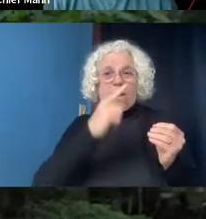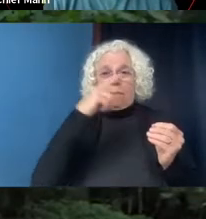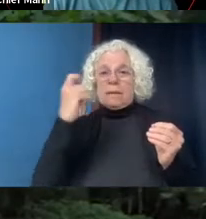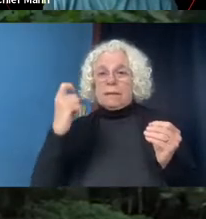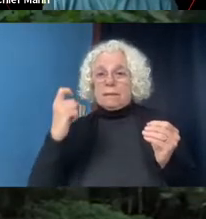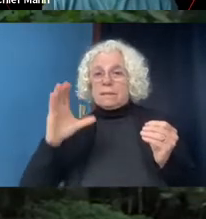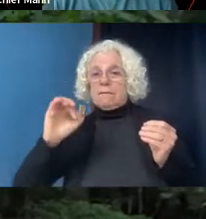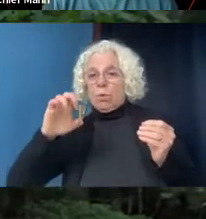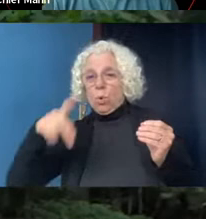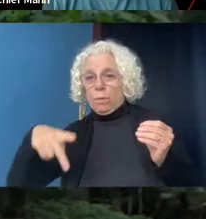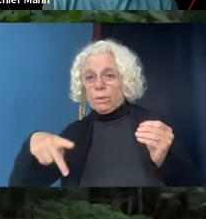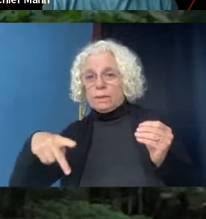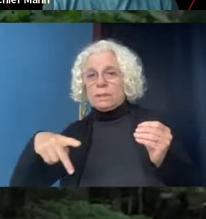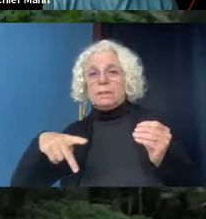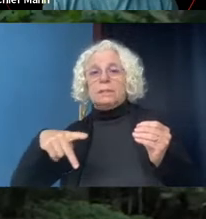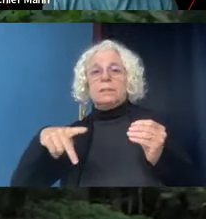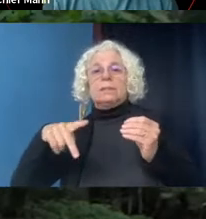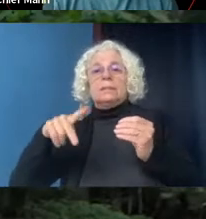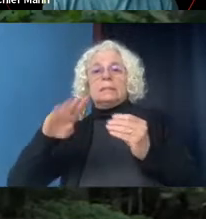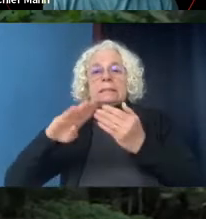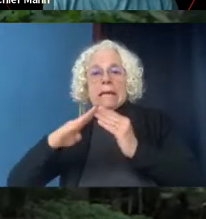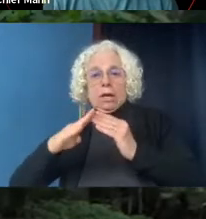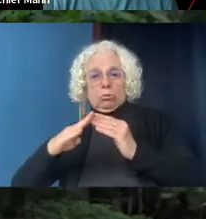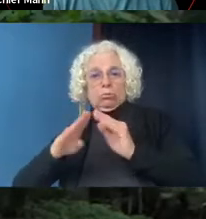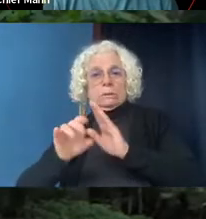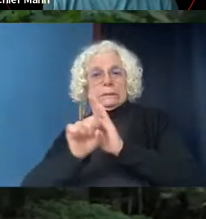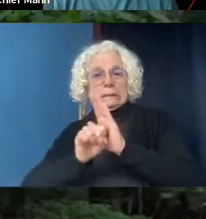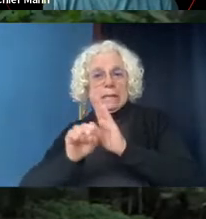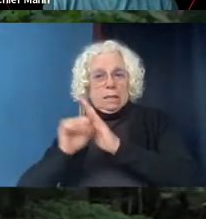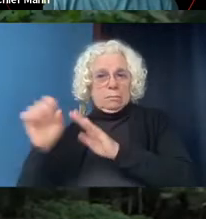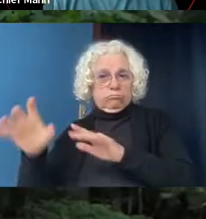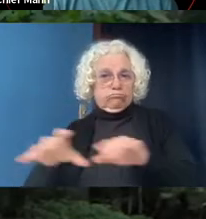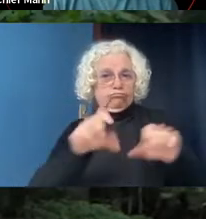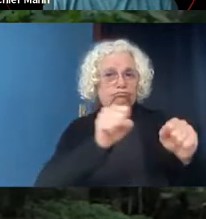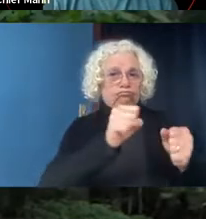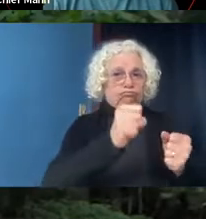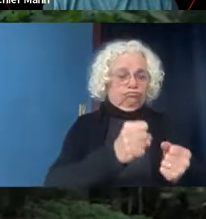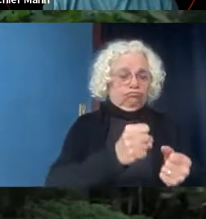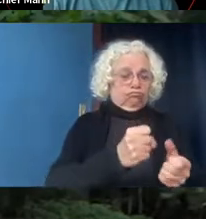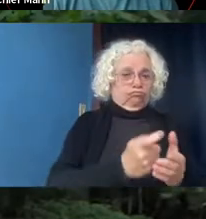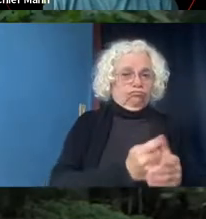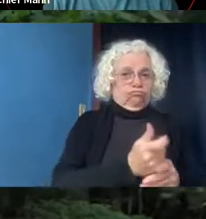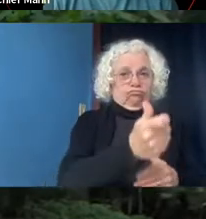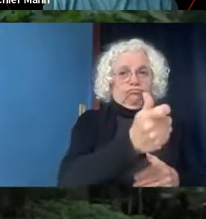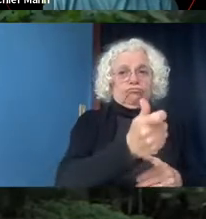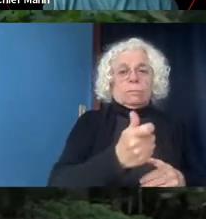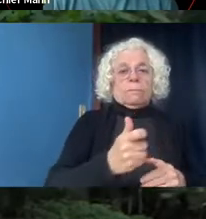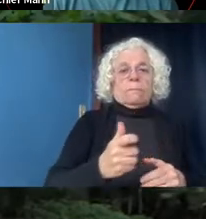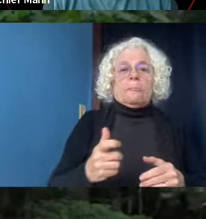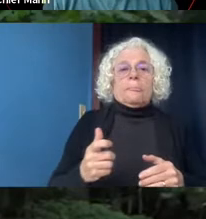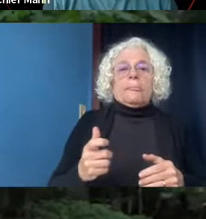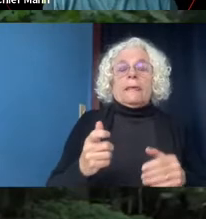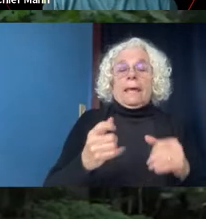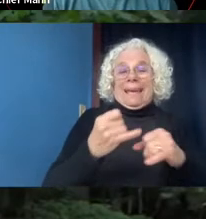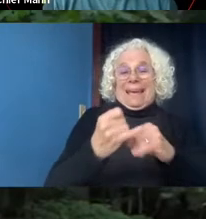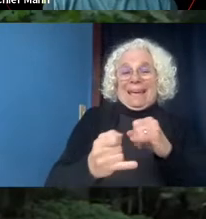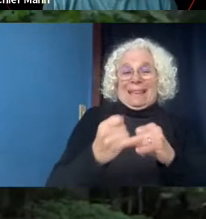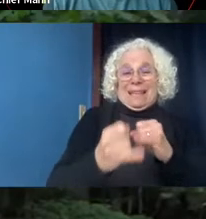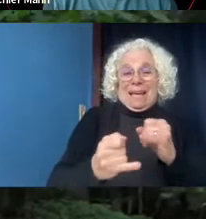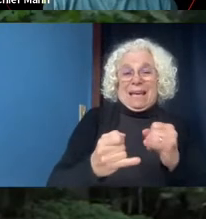state. And then in the end, what we'll discuss will be the efforts that we've